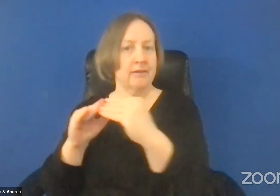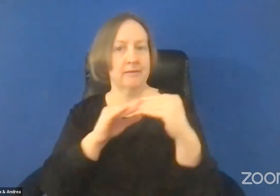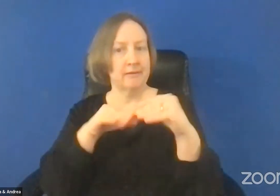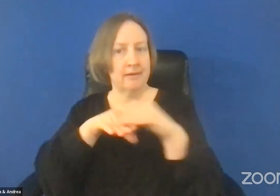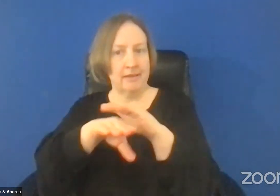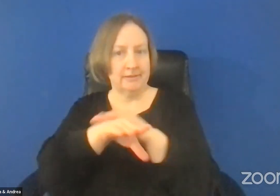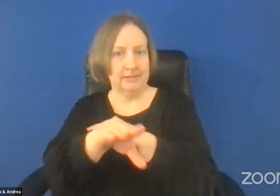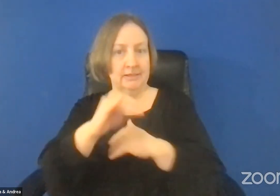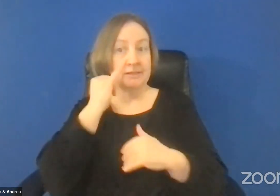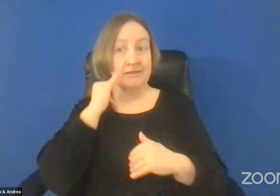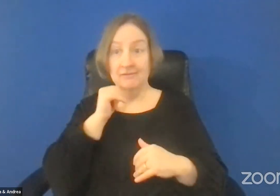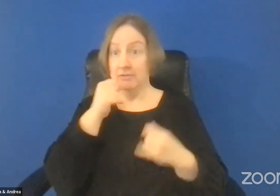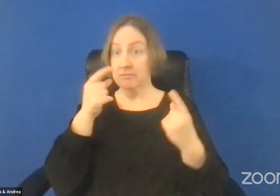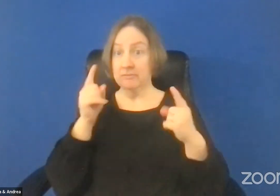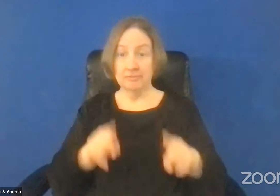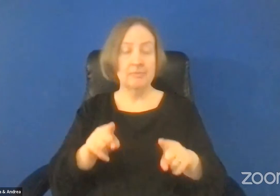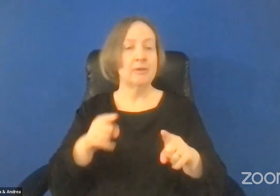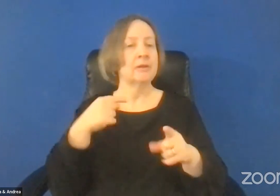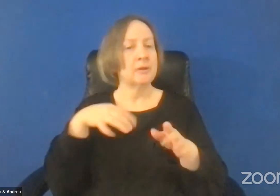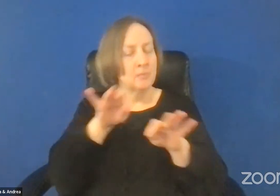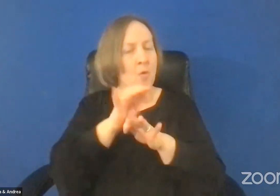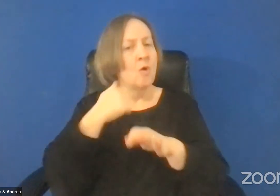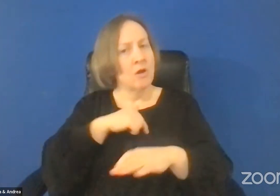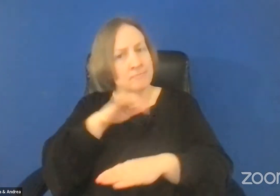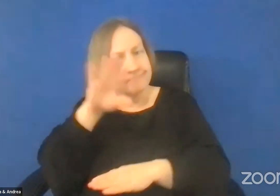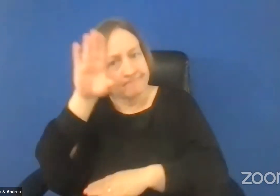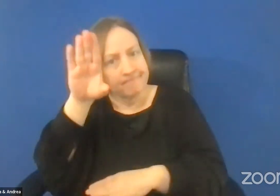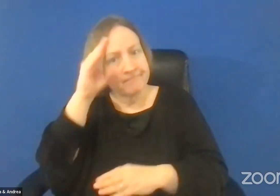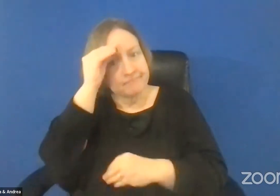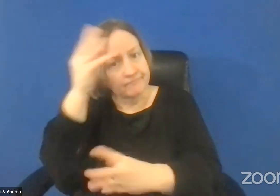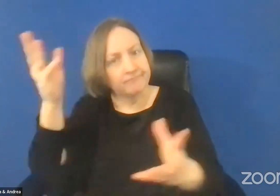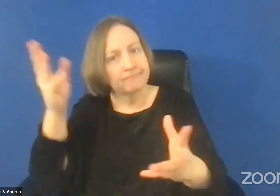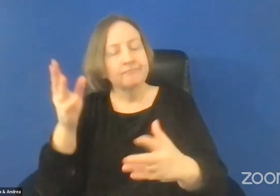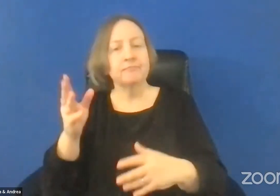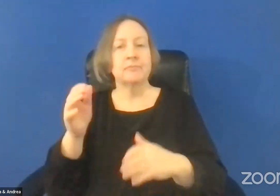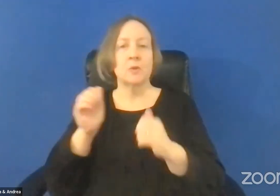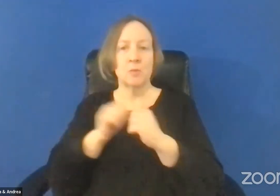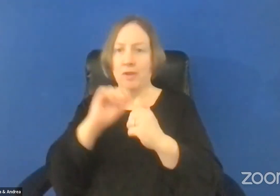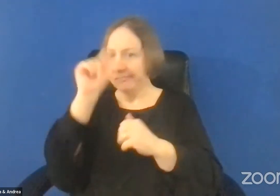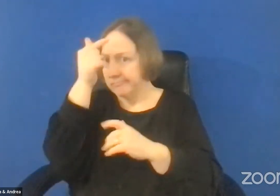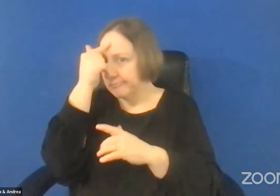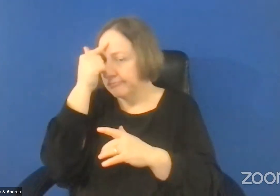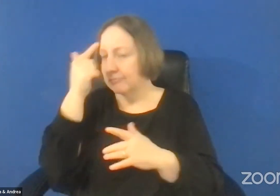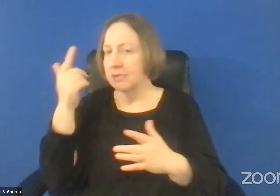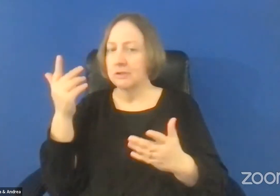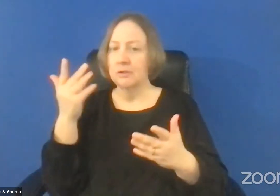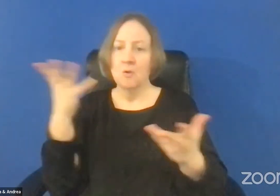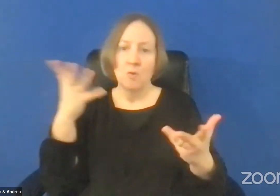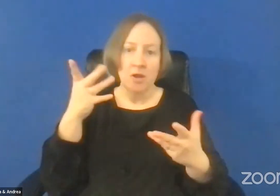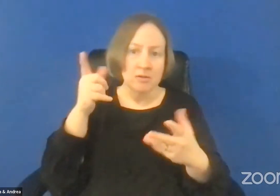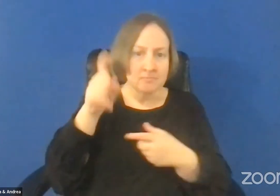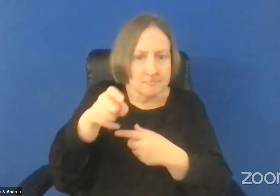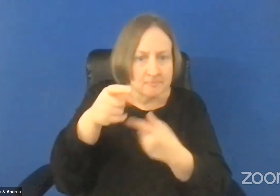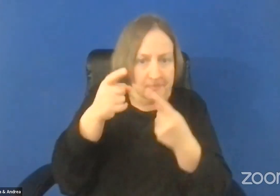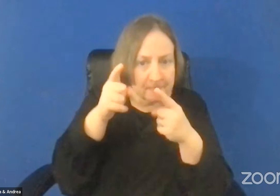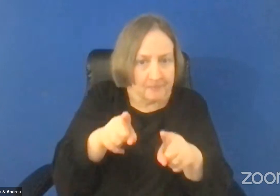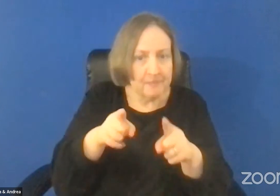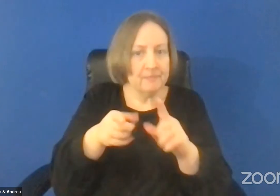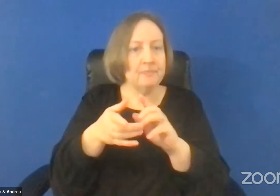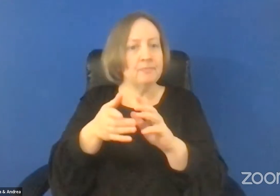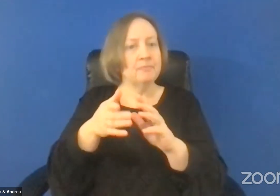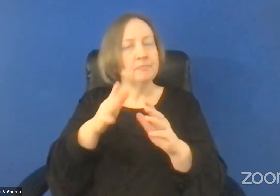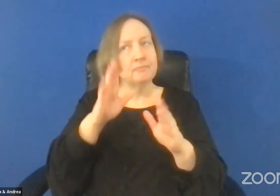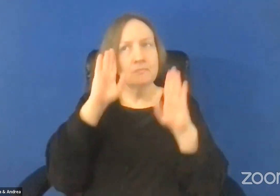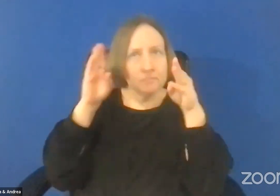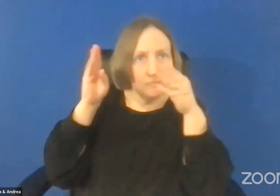it's always important for us to use our voices to engage with civics so that the things that are necessary are